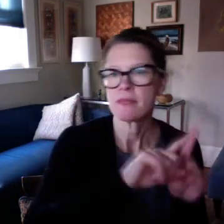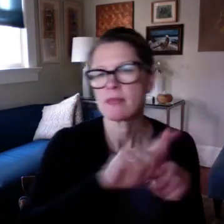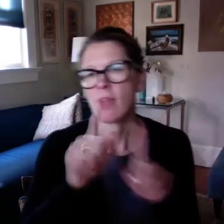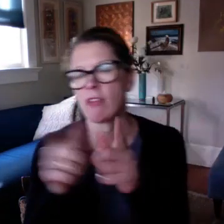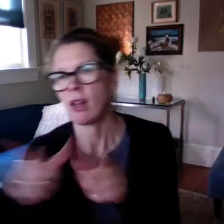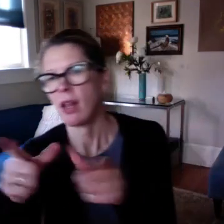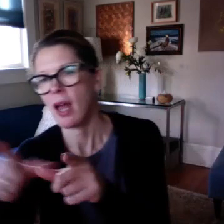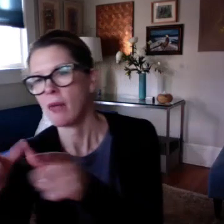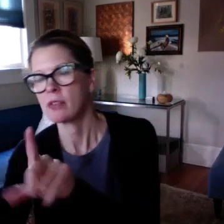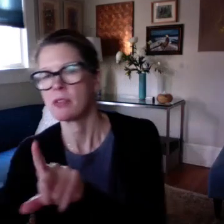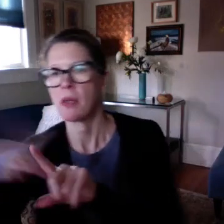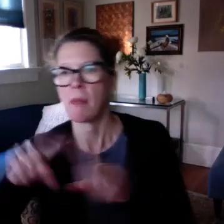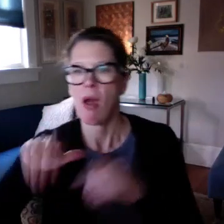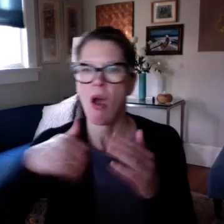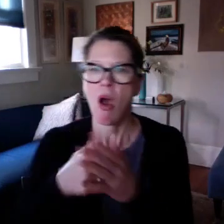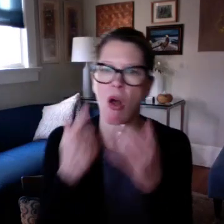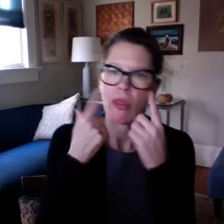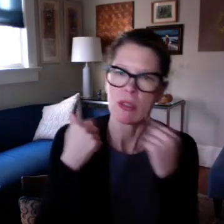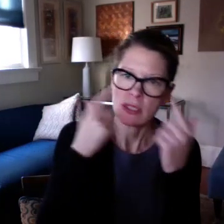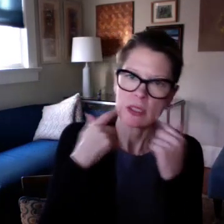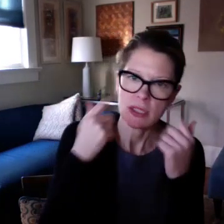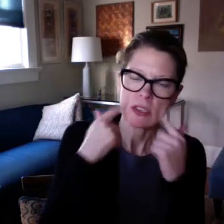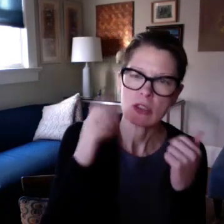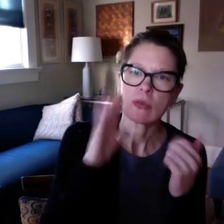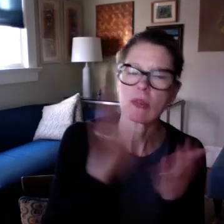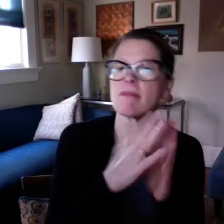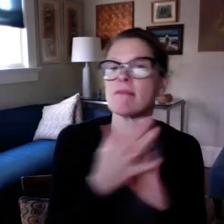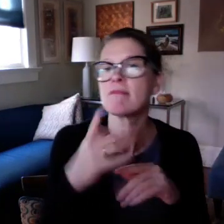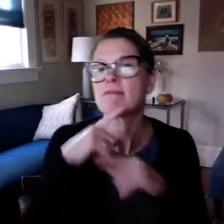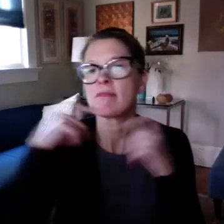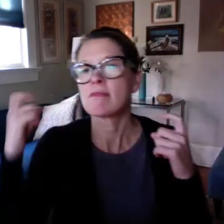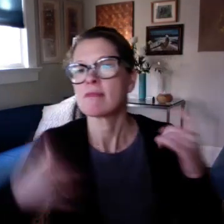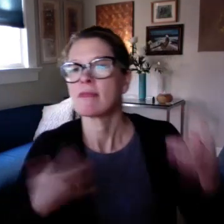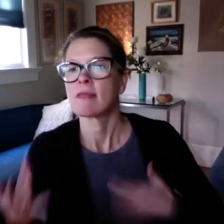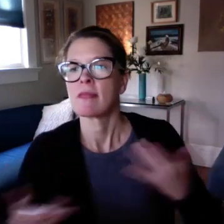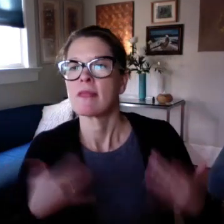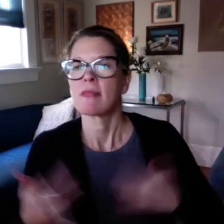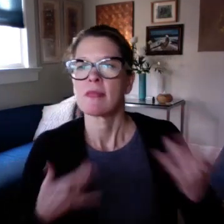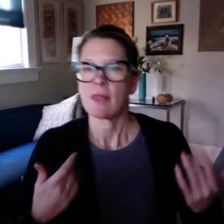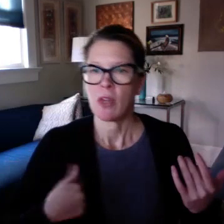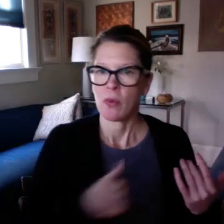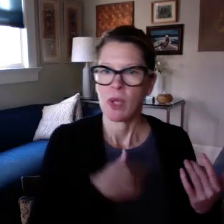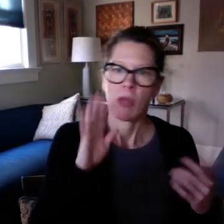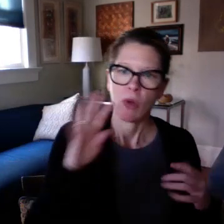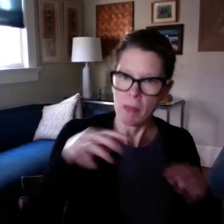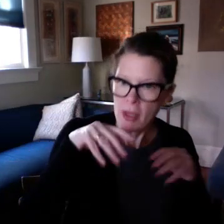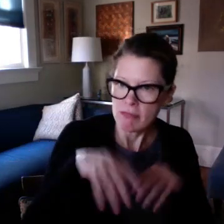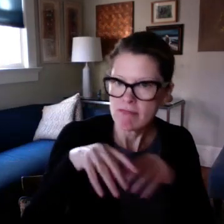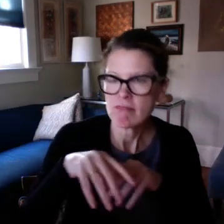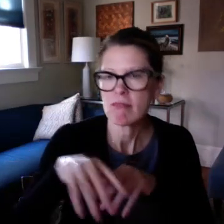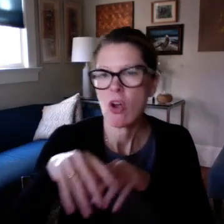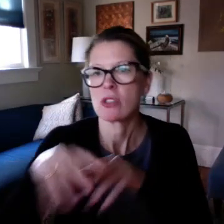be dry. We're marching through Emmanuel's ground.